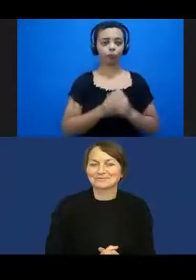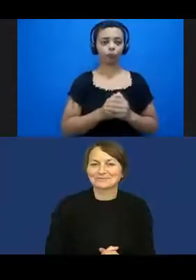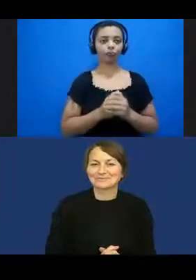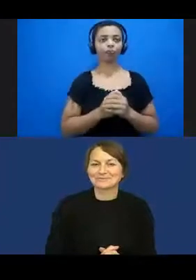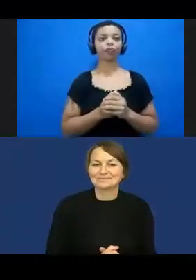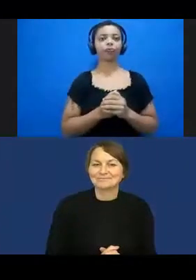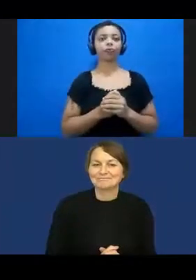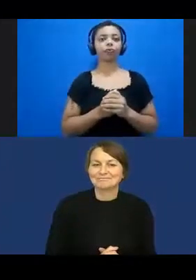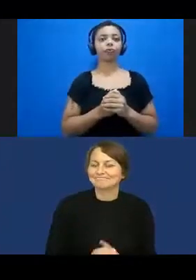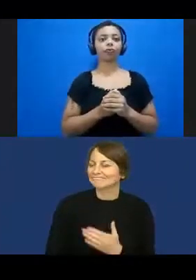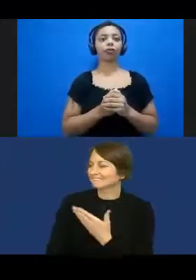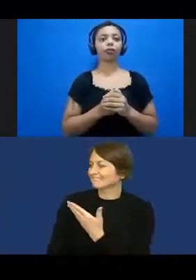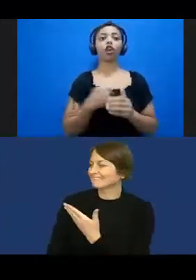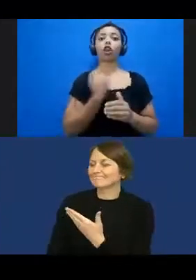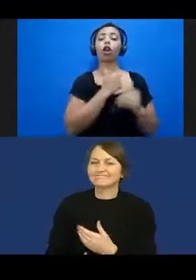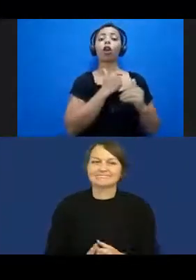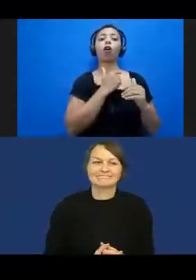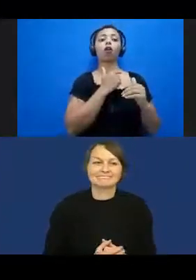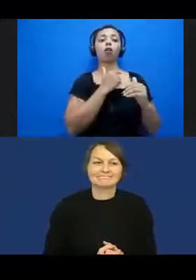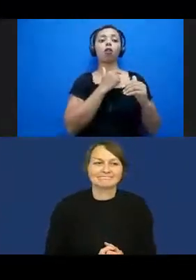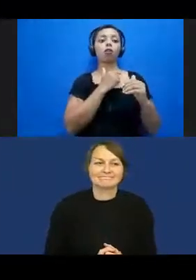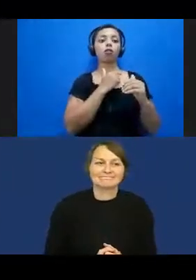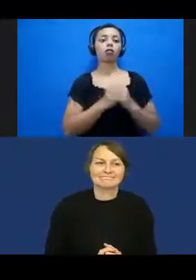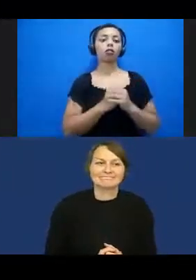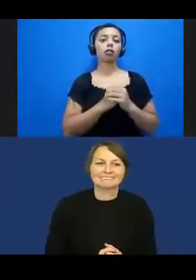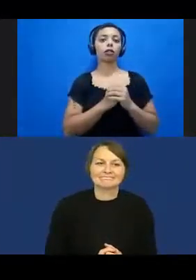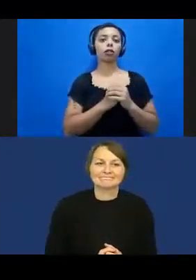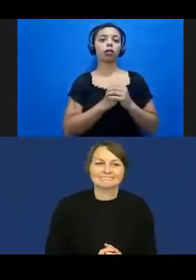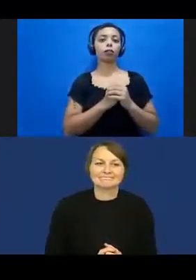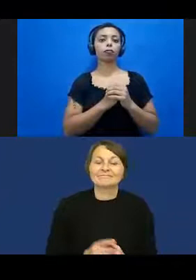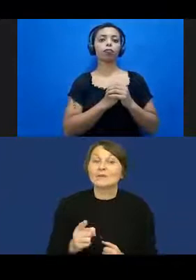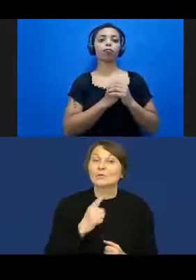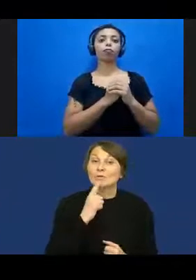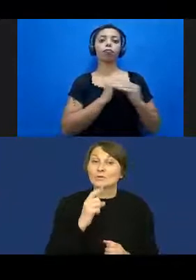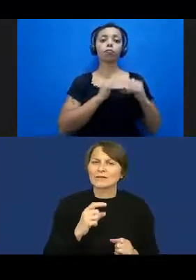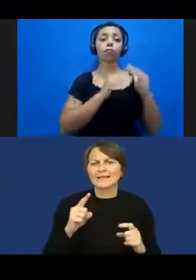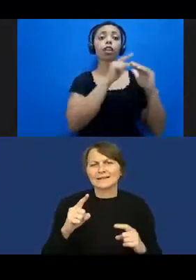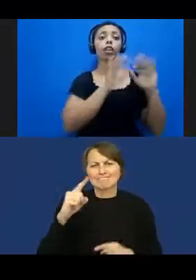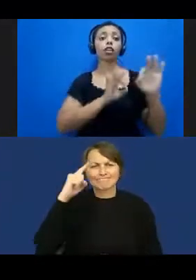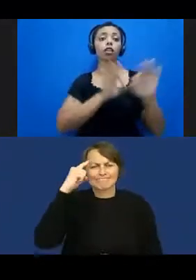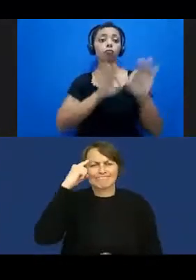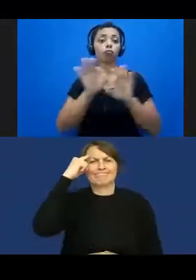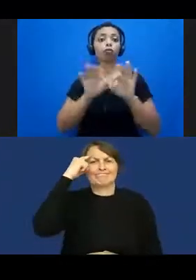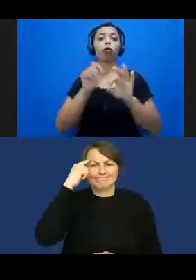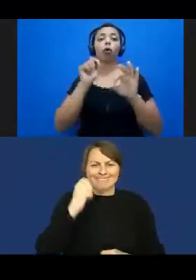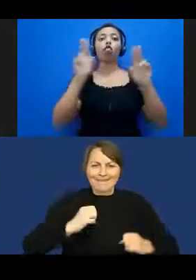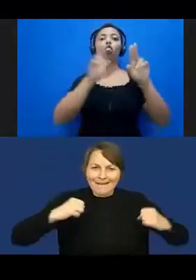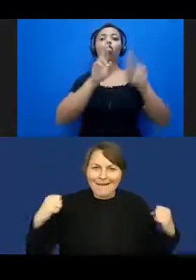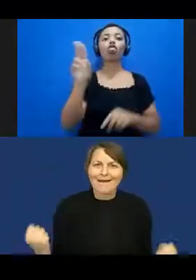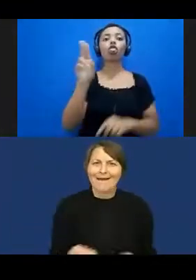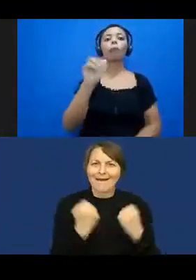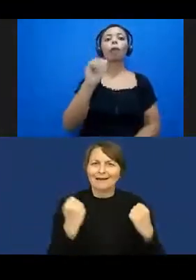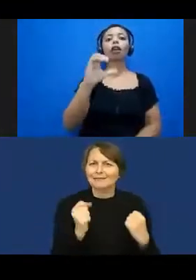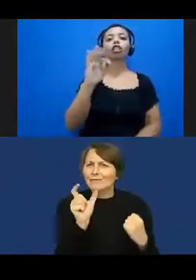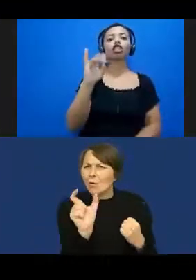we've developed an approach called active object search, which is trying to use the sensors in order to help